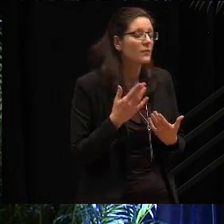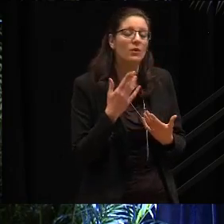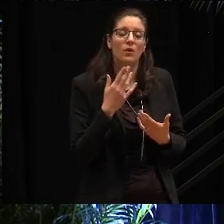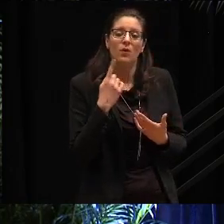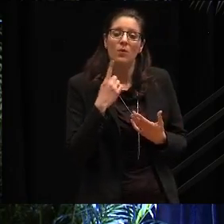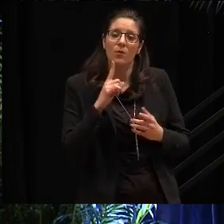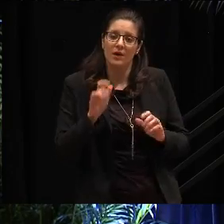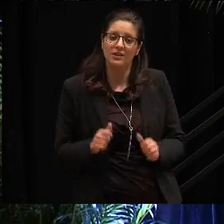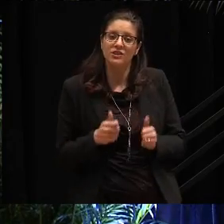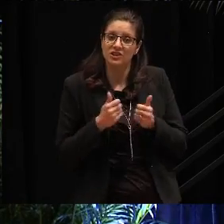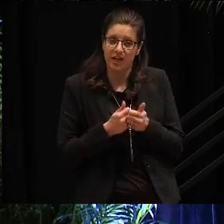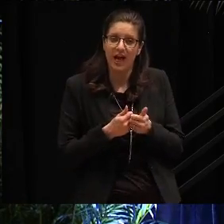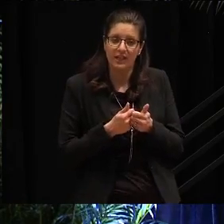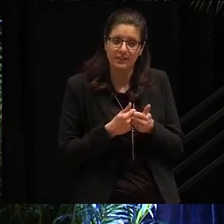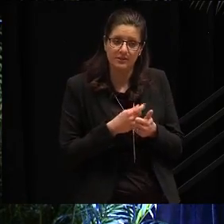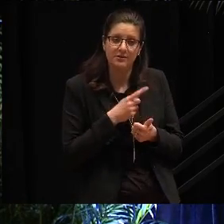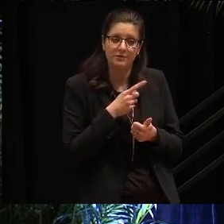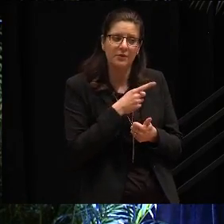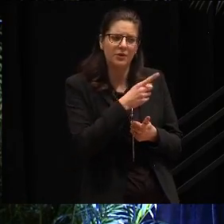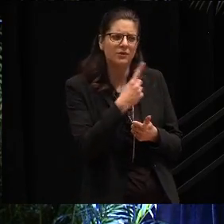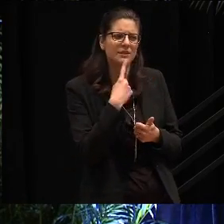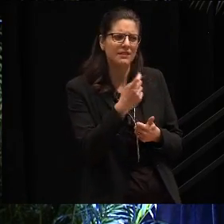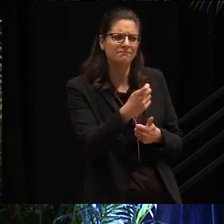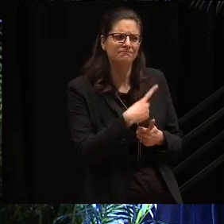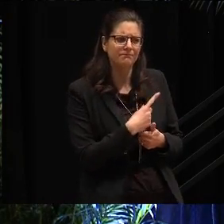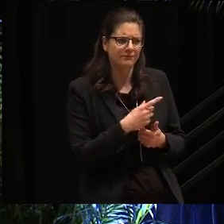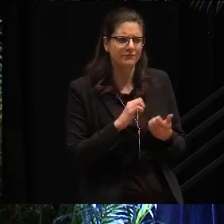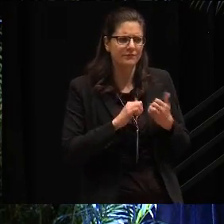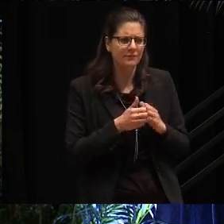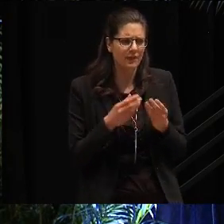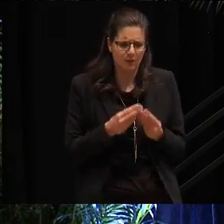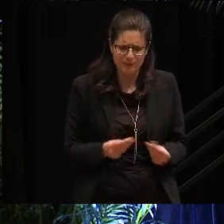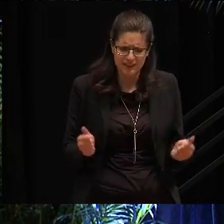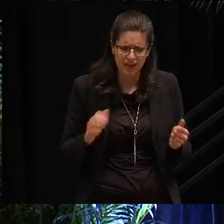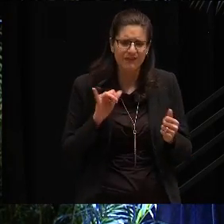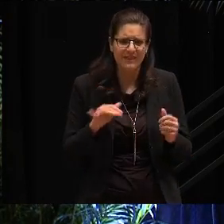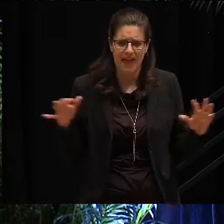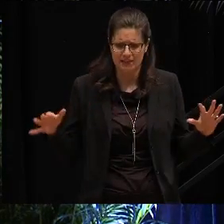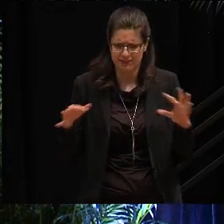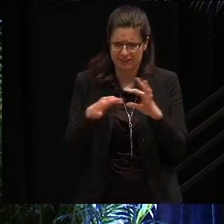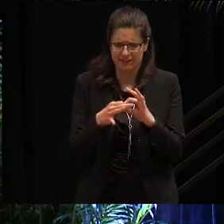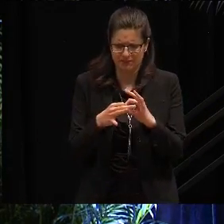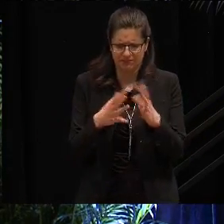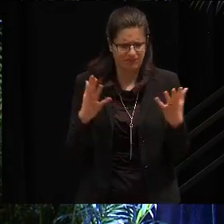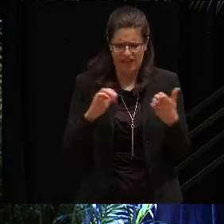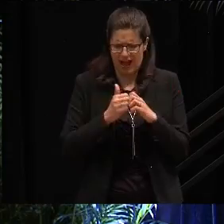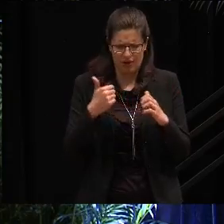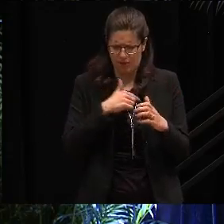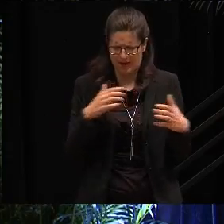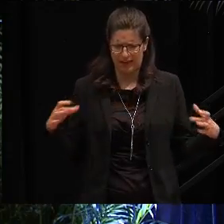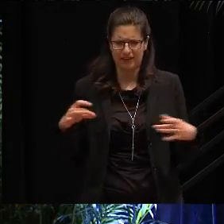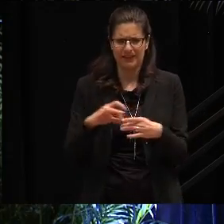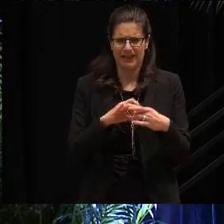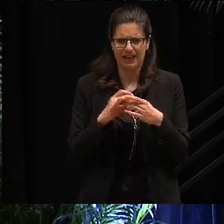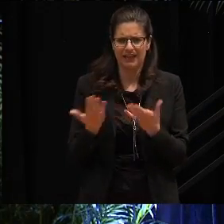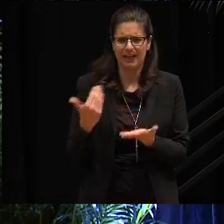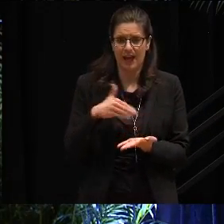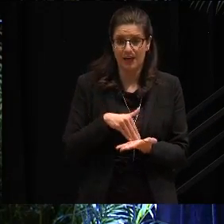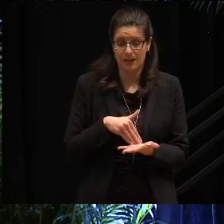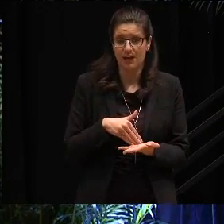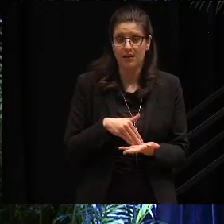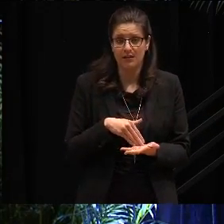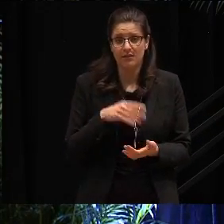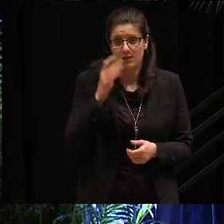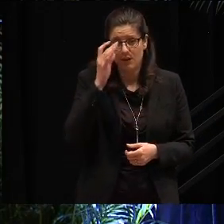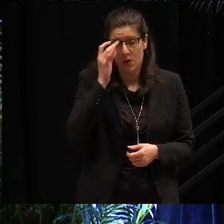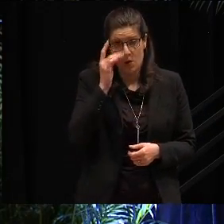answering the question that you had at the end of how do we solve this divide, how do we bridge this divide that this country faces, one of the